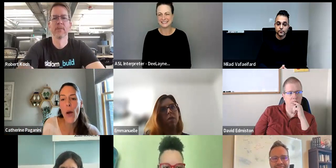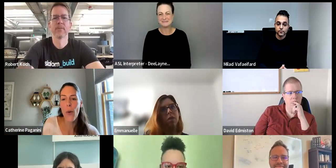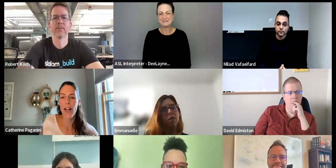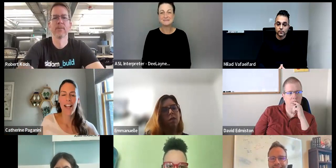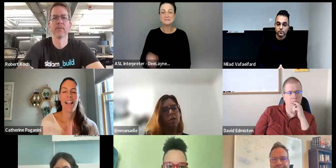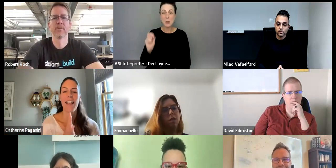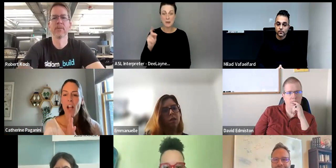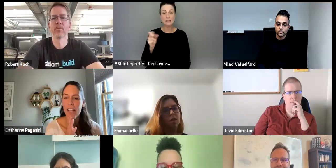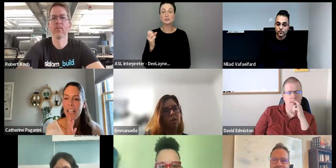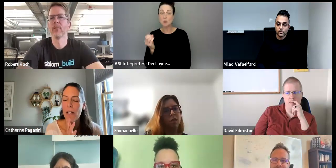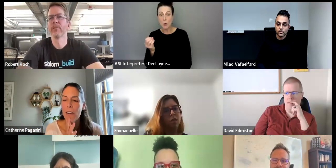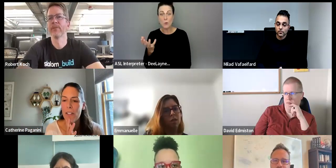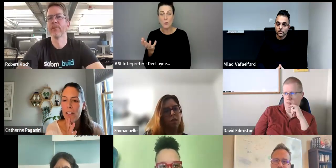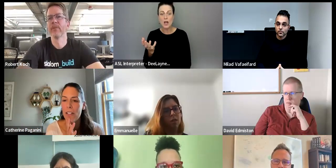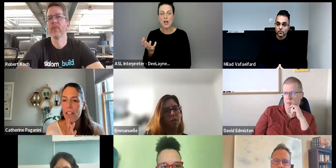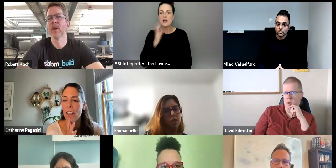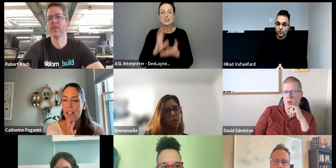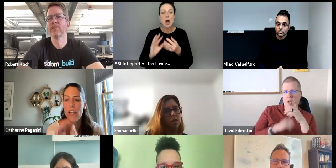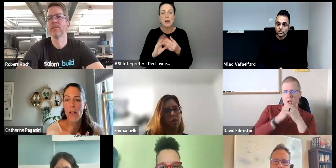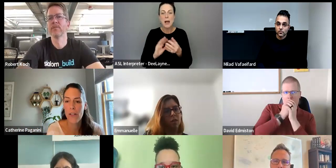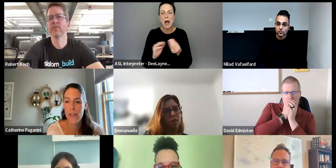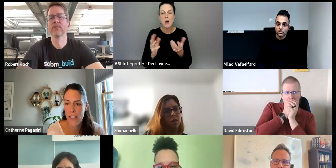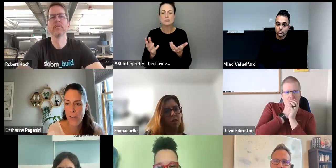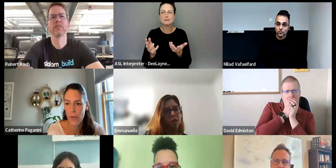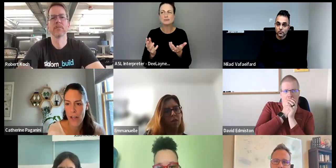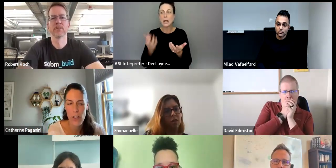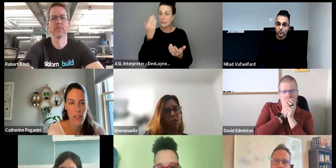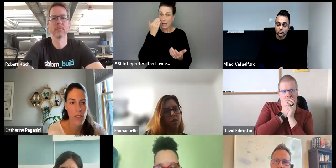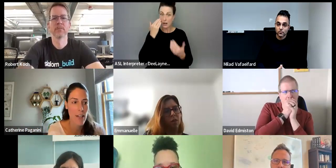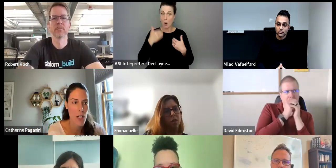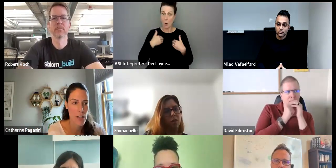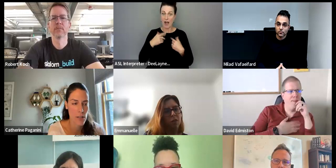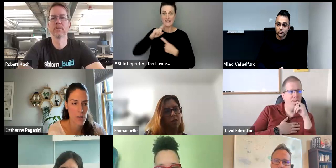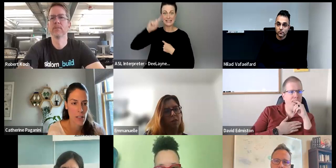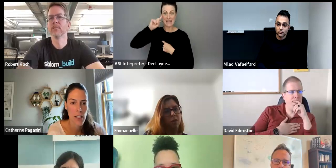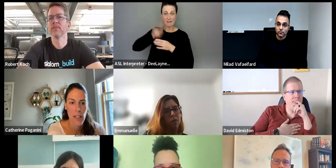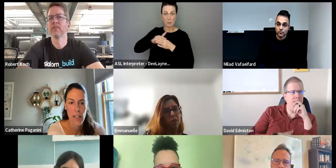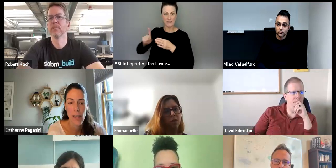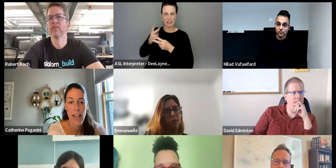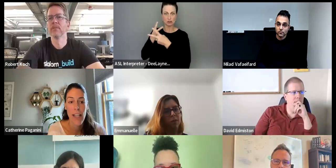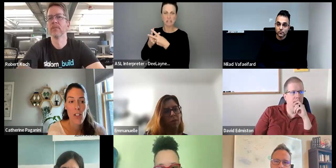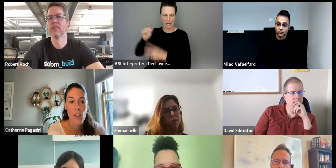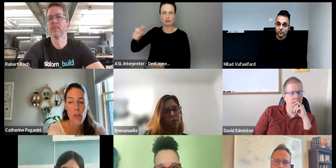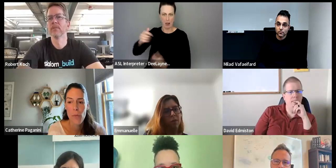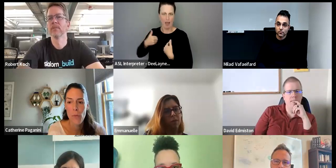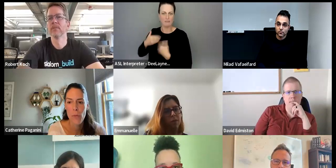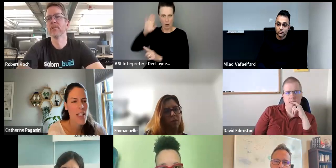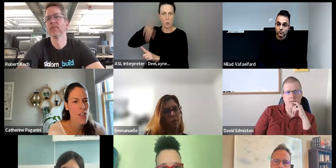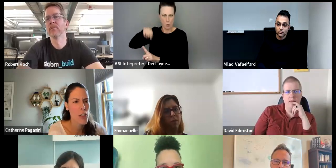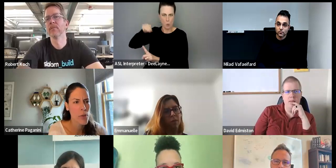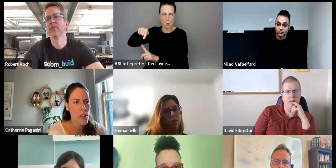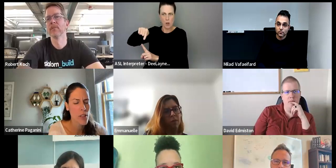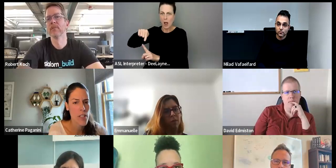Right. Okay, so talking about, because I know there is a deaf professional Slack channel, and I